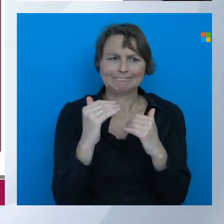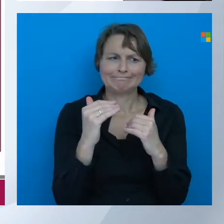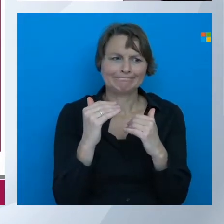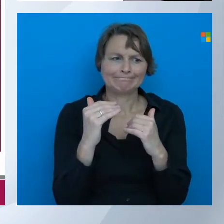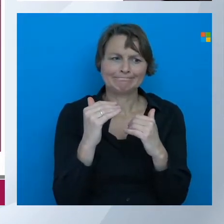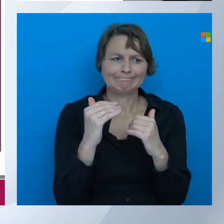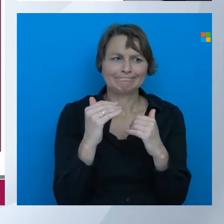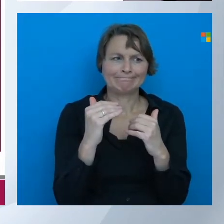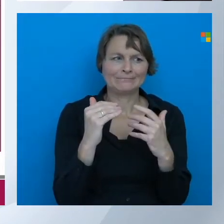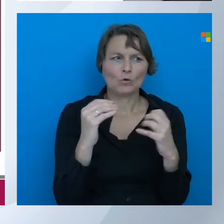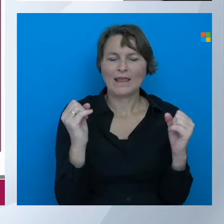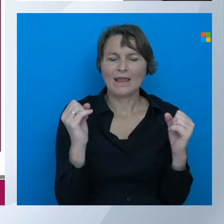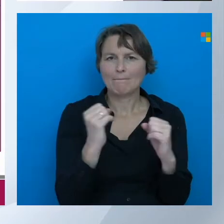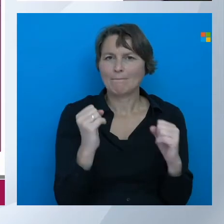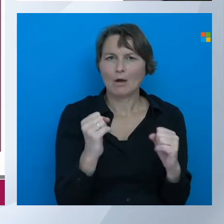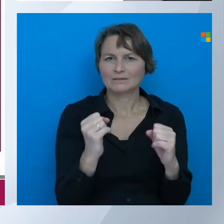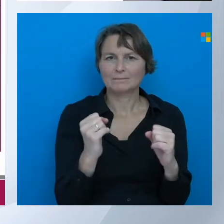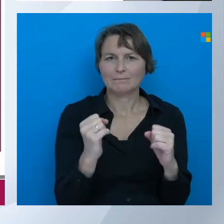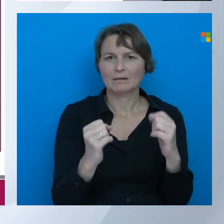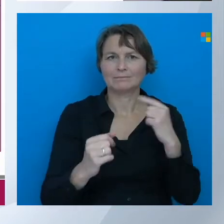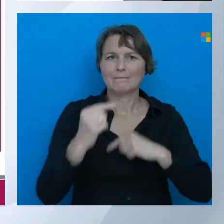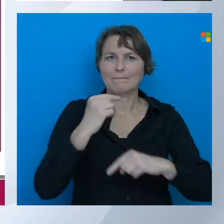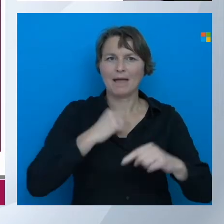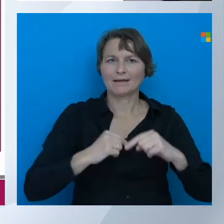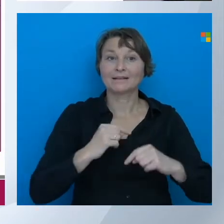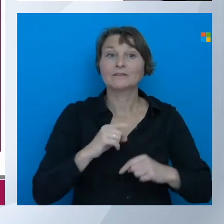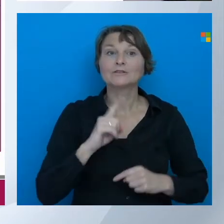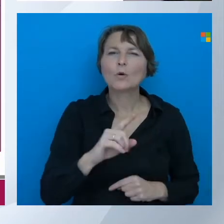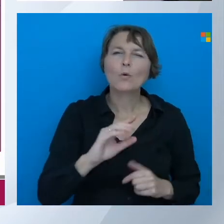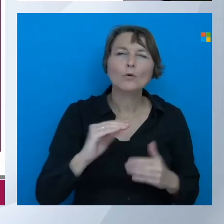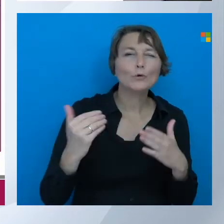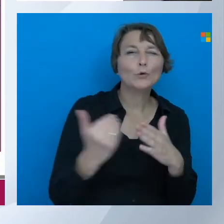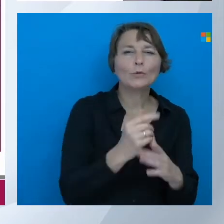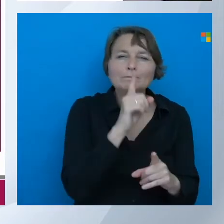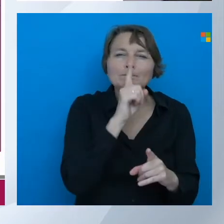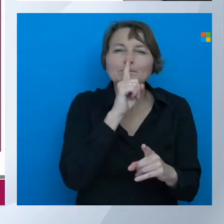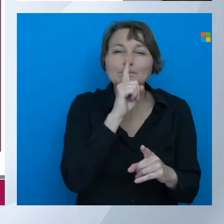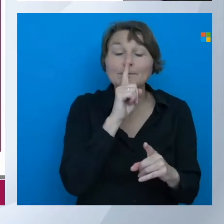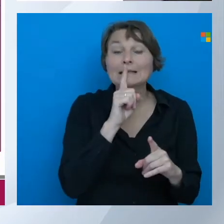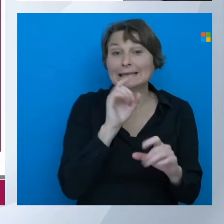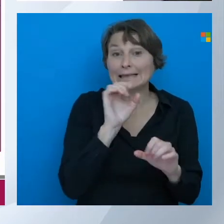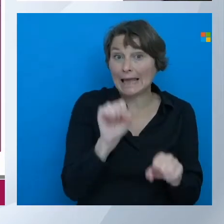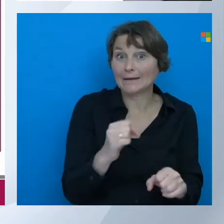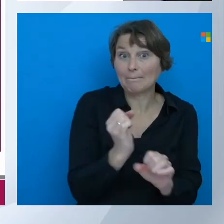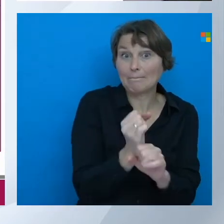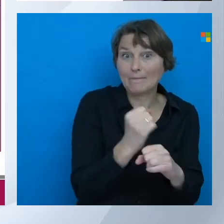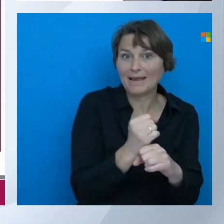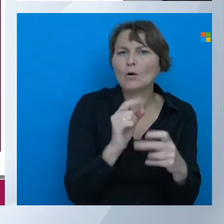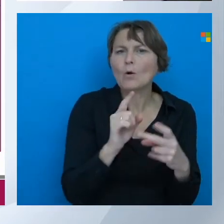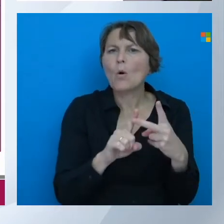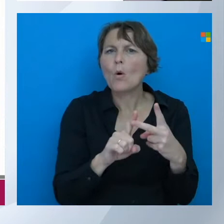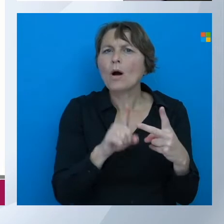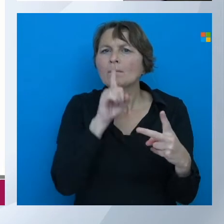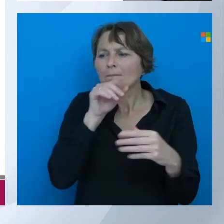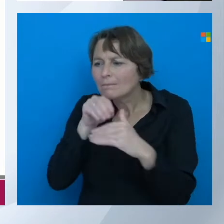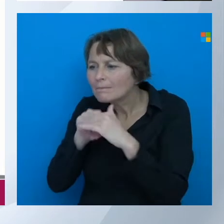back. So either create a new secret or make sure that you store it in a secure place like a key vault.